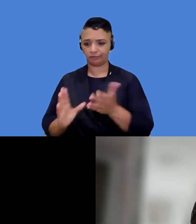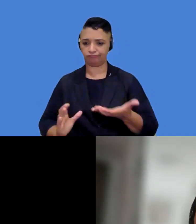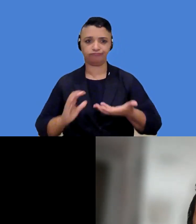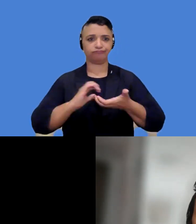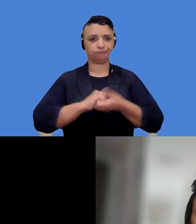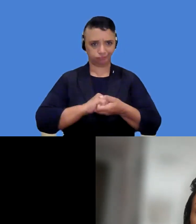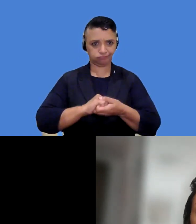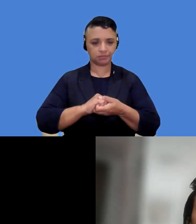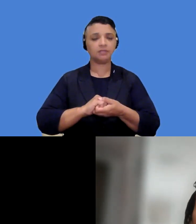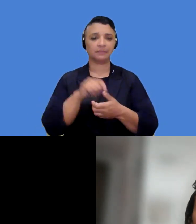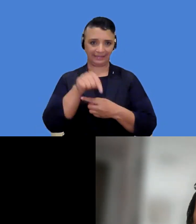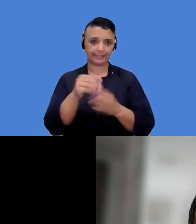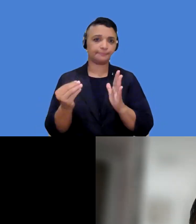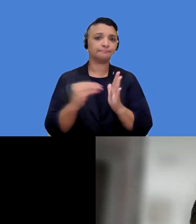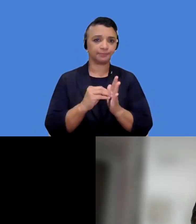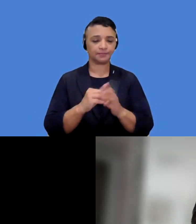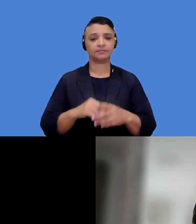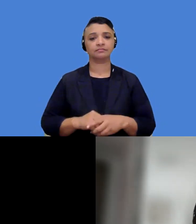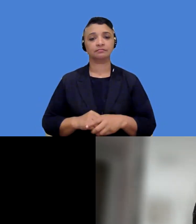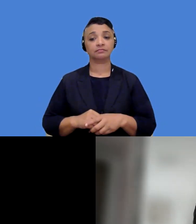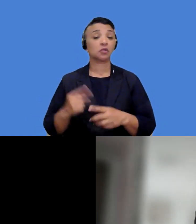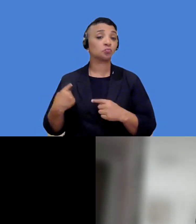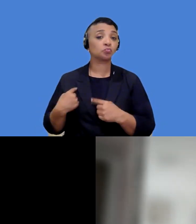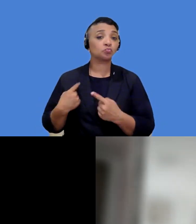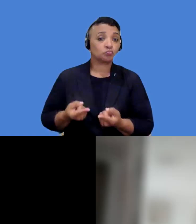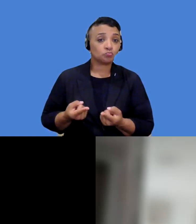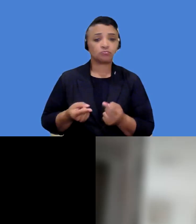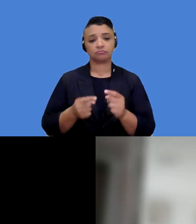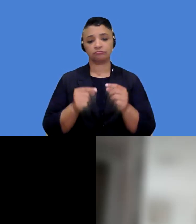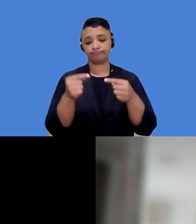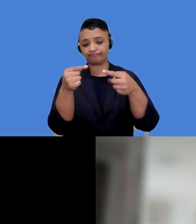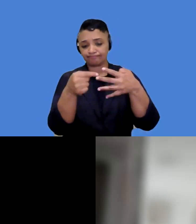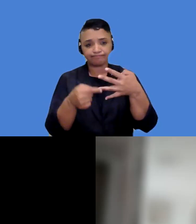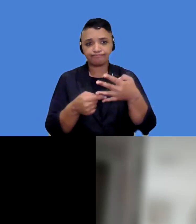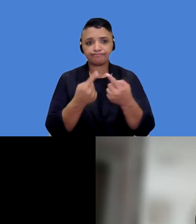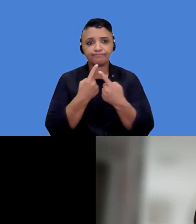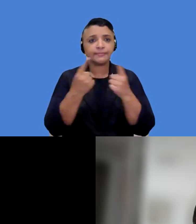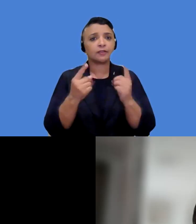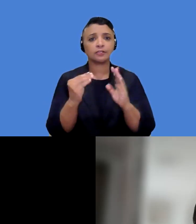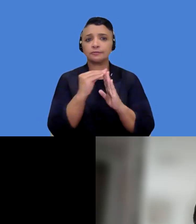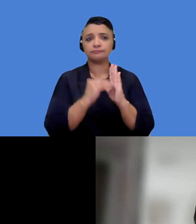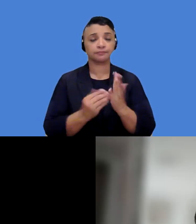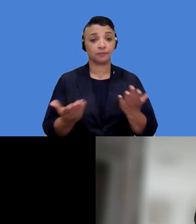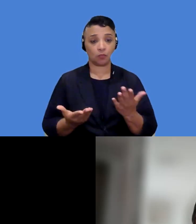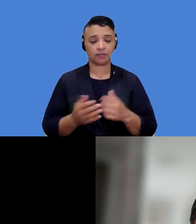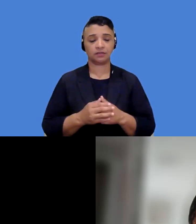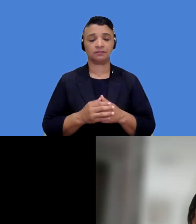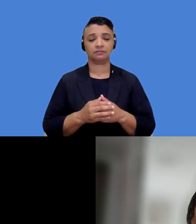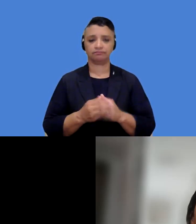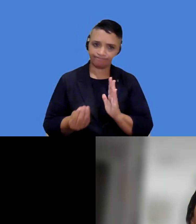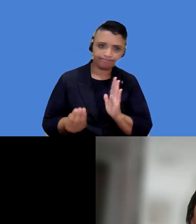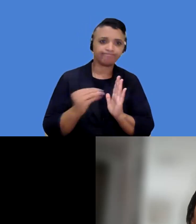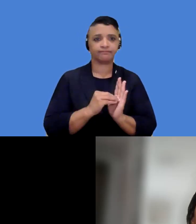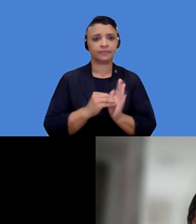key elements so far of the declaration include stressing that disability